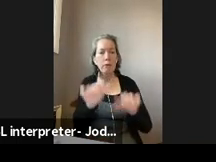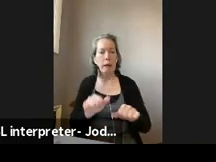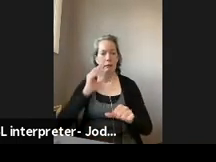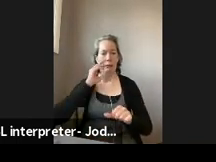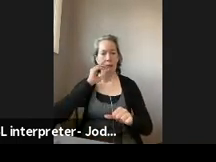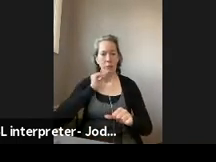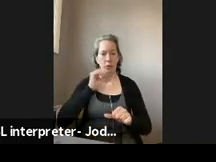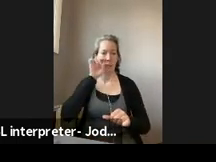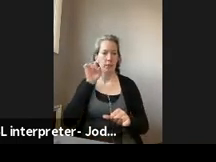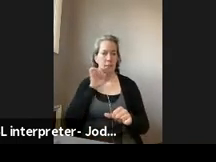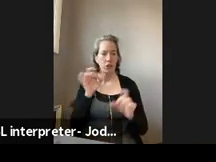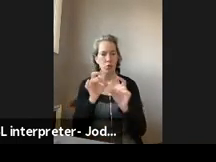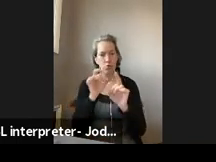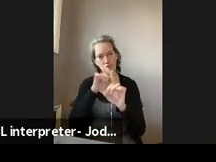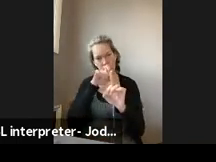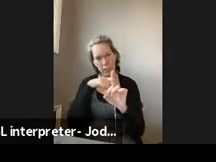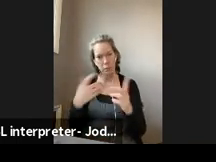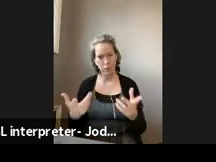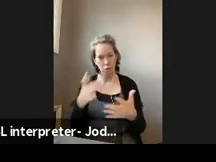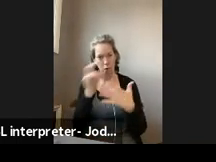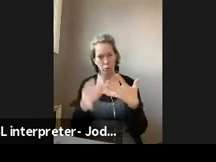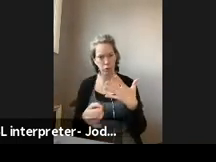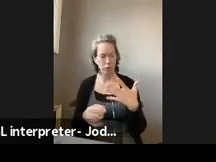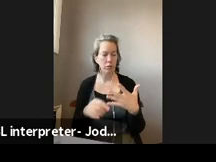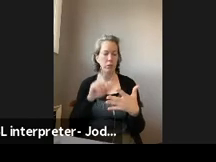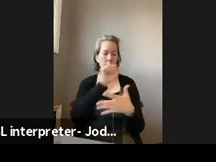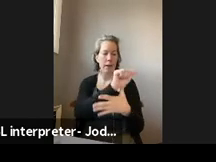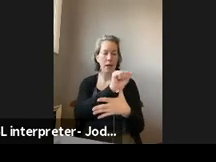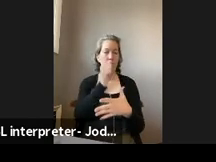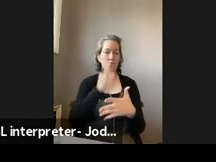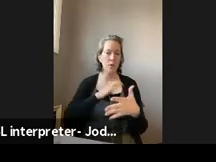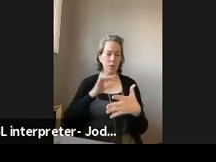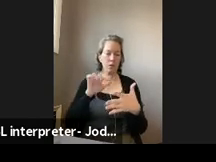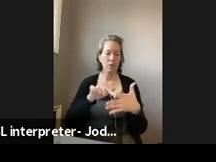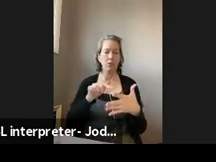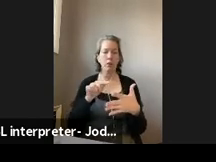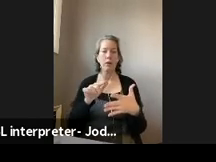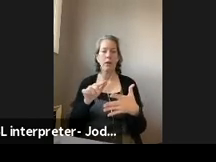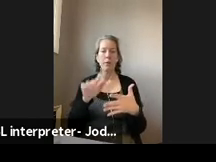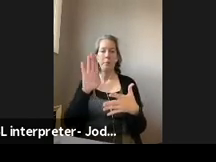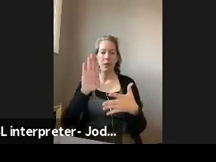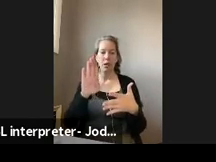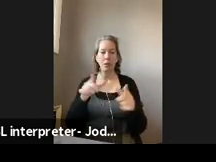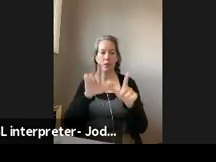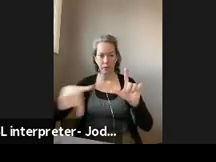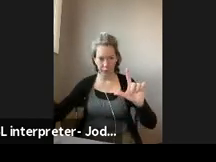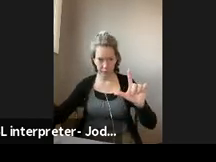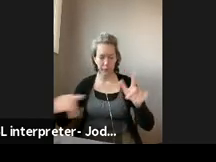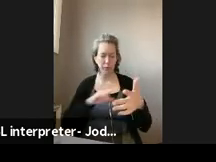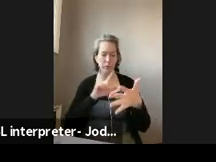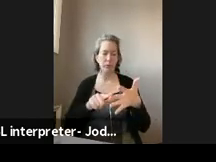The options are as follows. Is it A, women? Is it B, LGBTQ plus folks? Is it